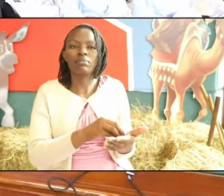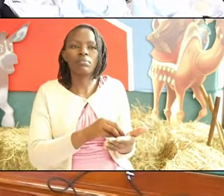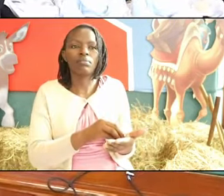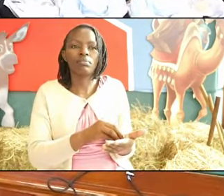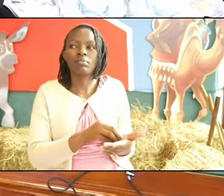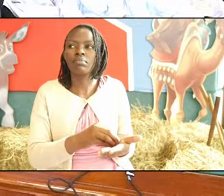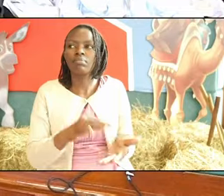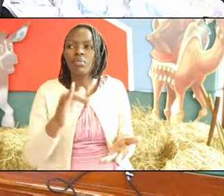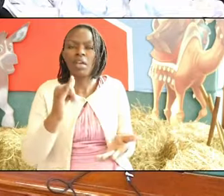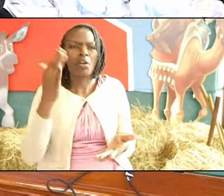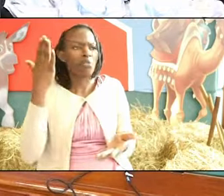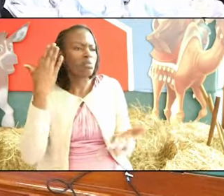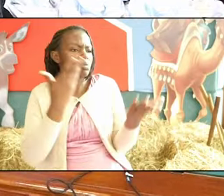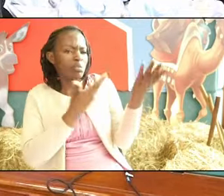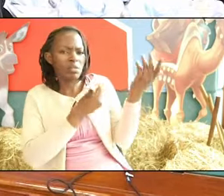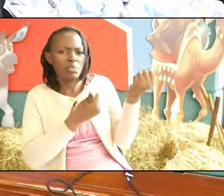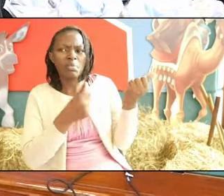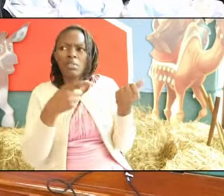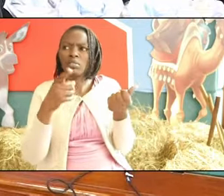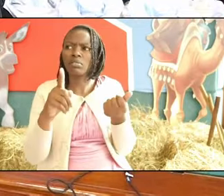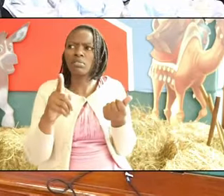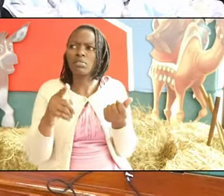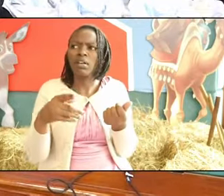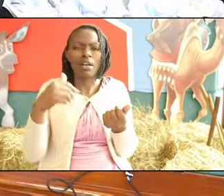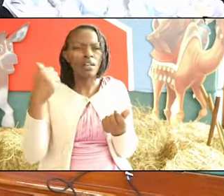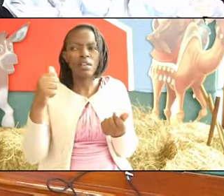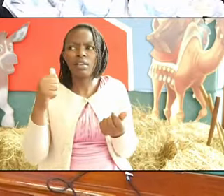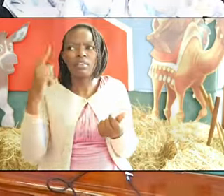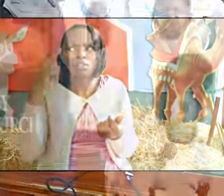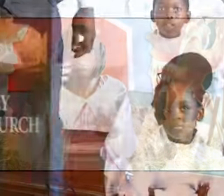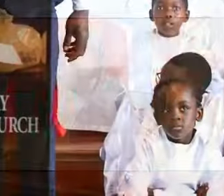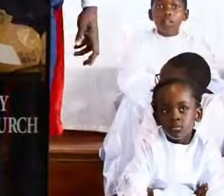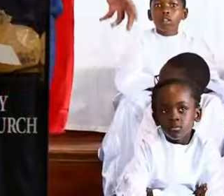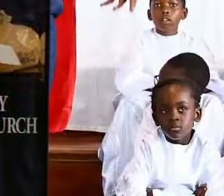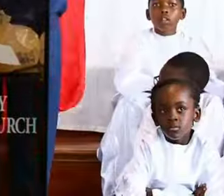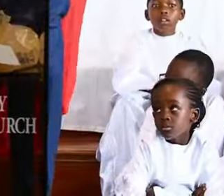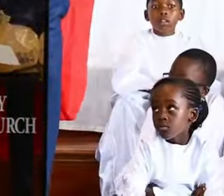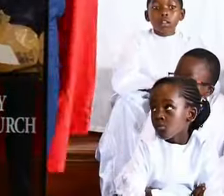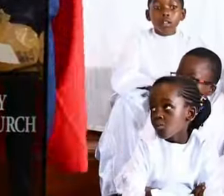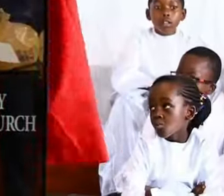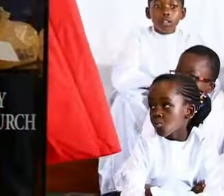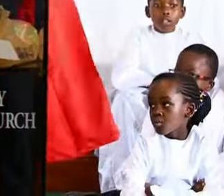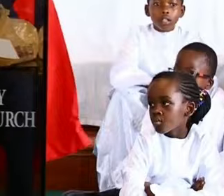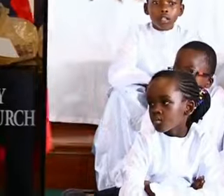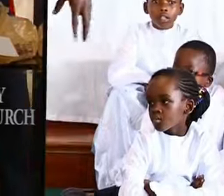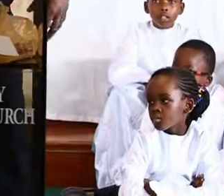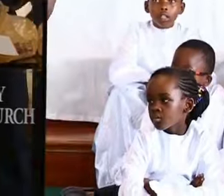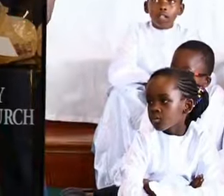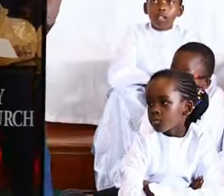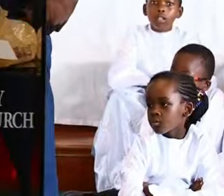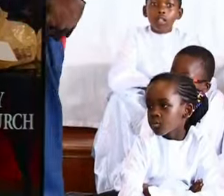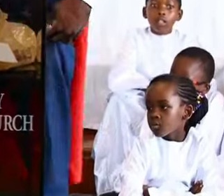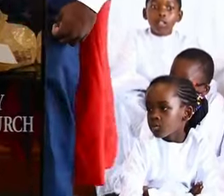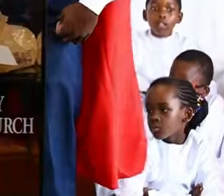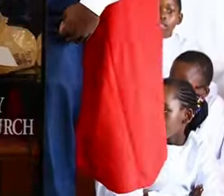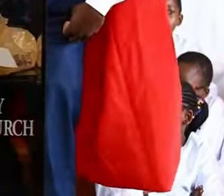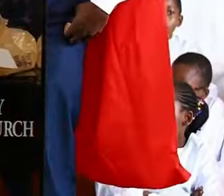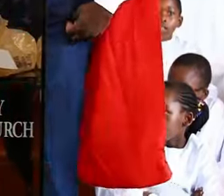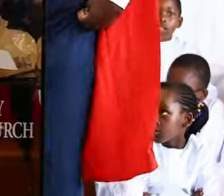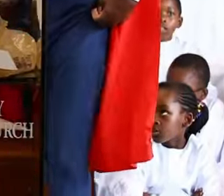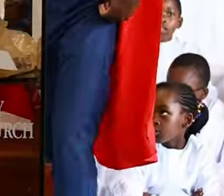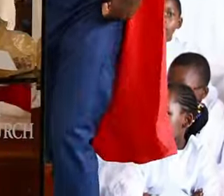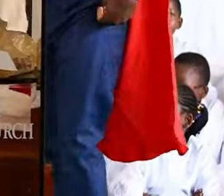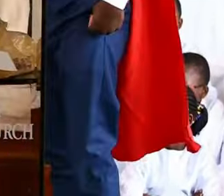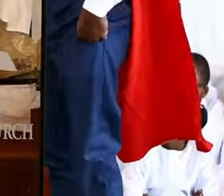I was expecting you. I was not looking forward to it. Well, I wouldn't miss this for the world. What do you want? Well,